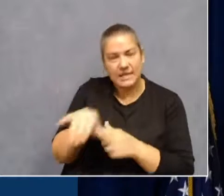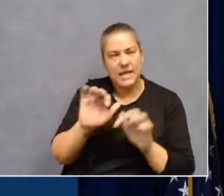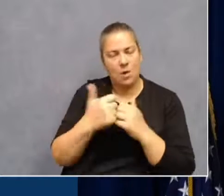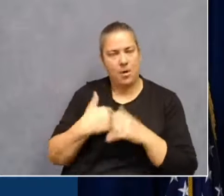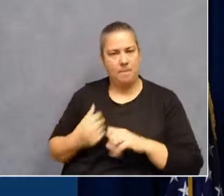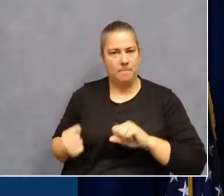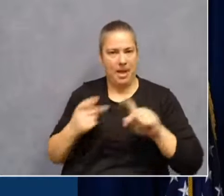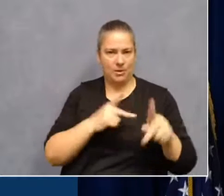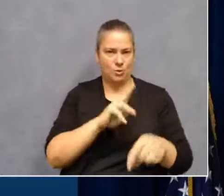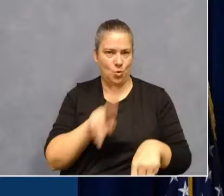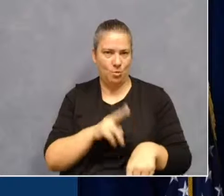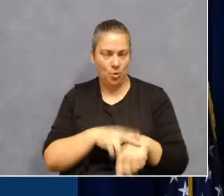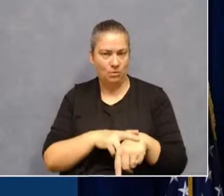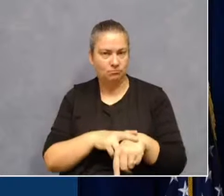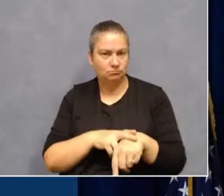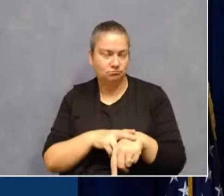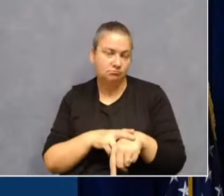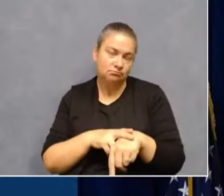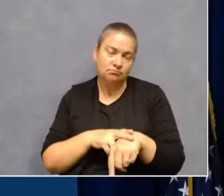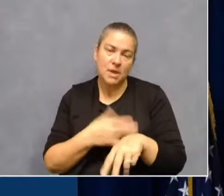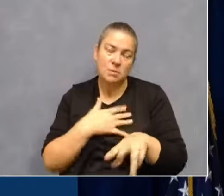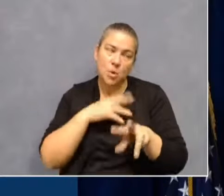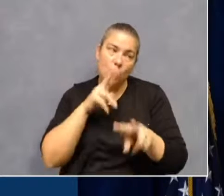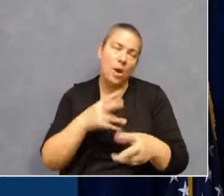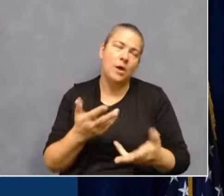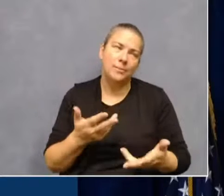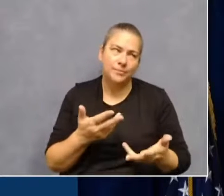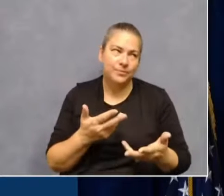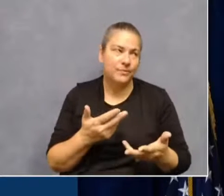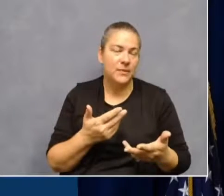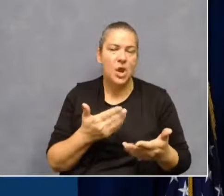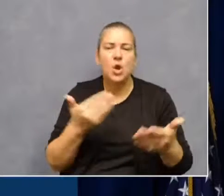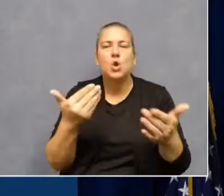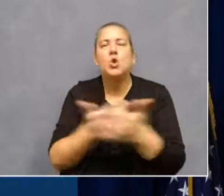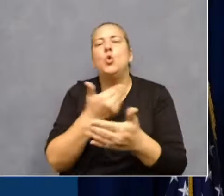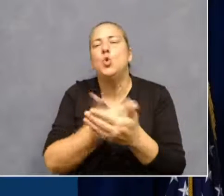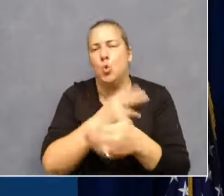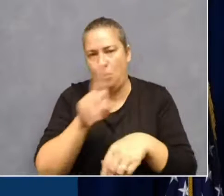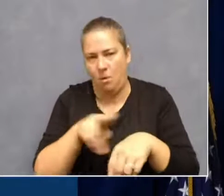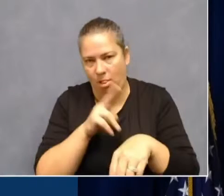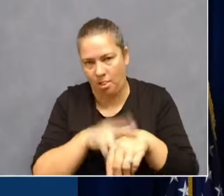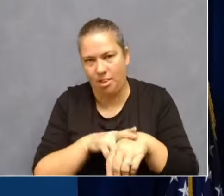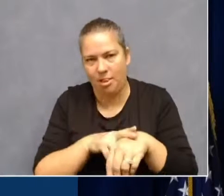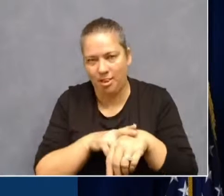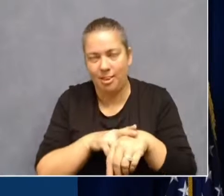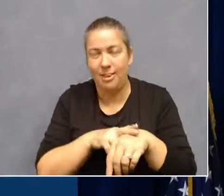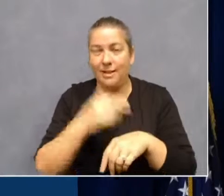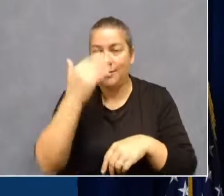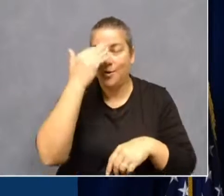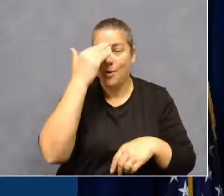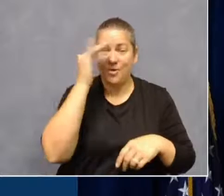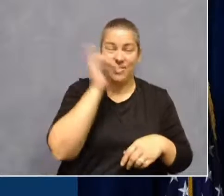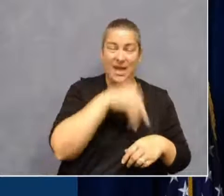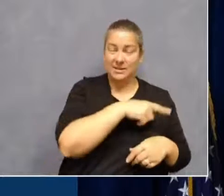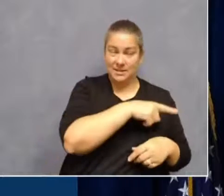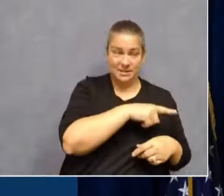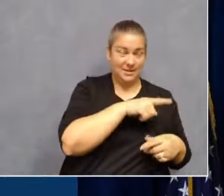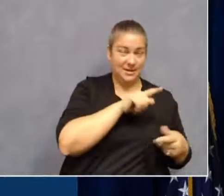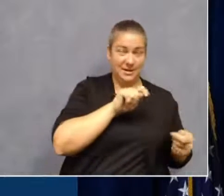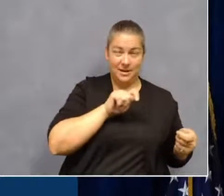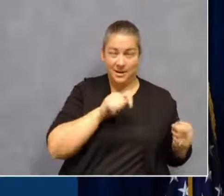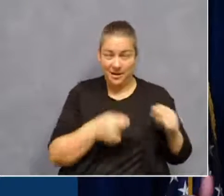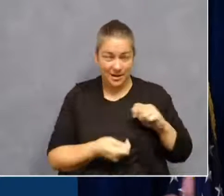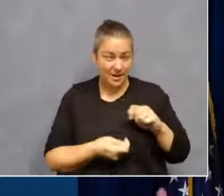forward to, well, at least a new normal where we take the positive values of compassion that we have shown to one